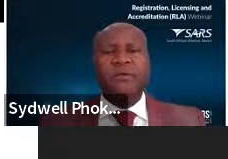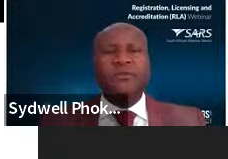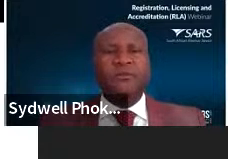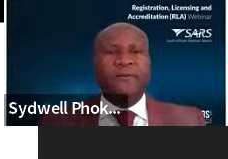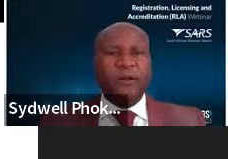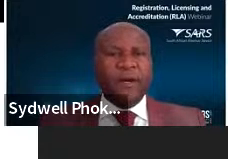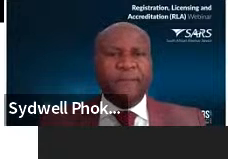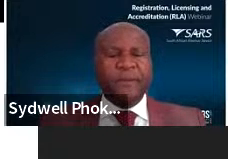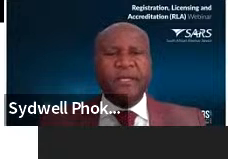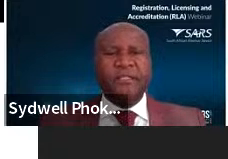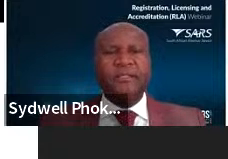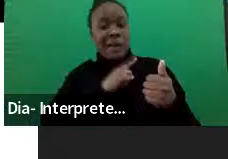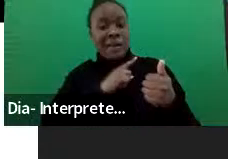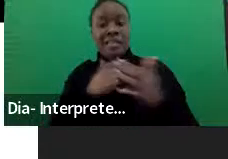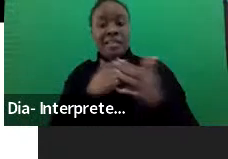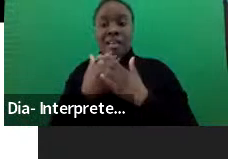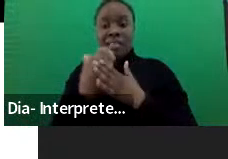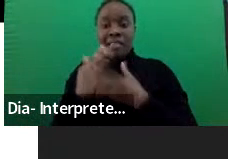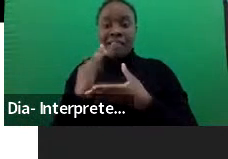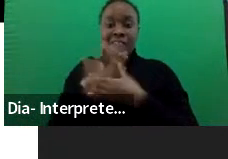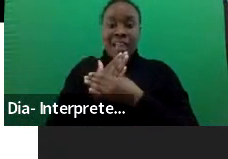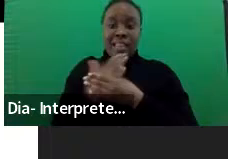you to file your application